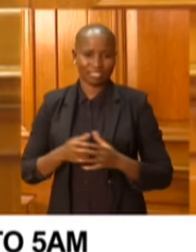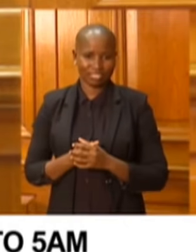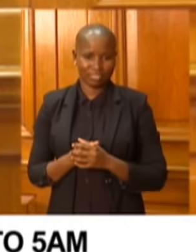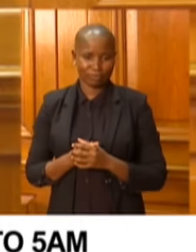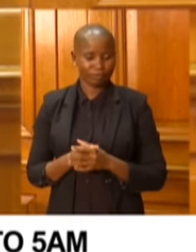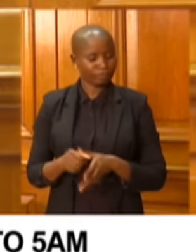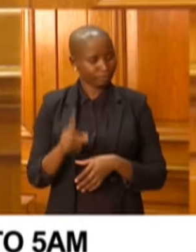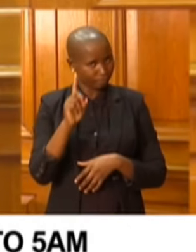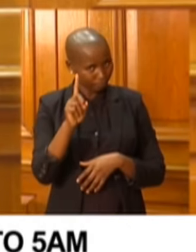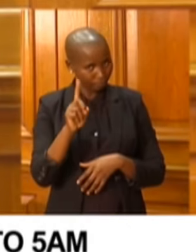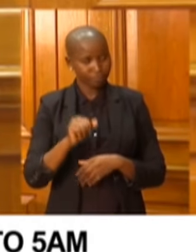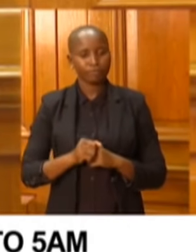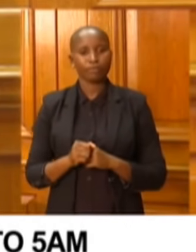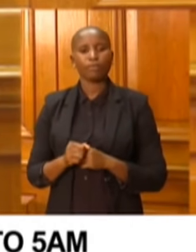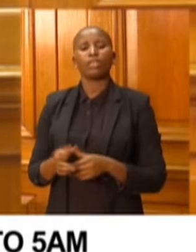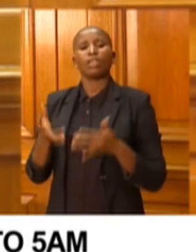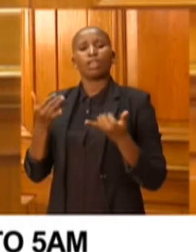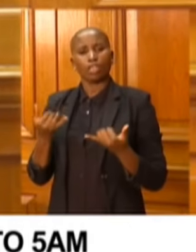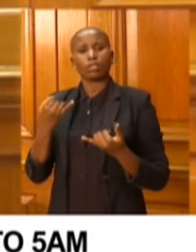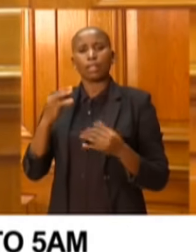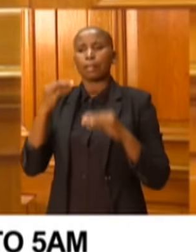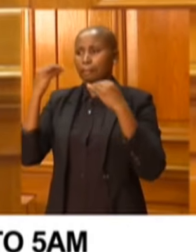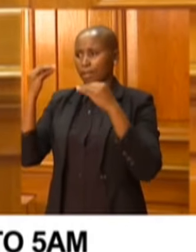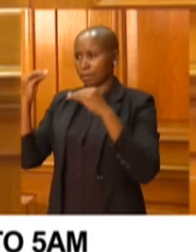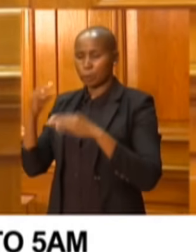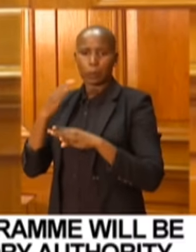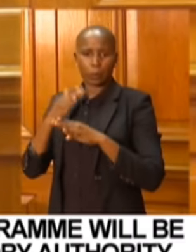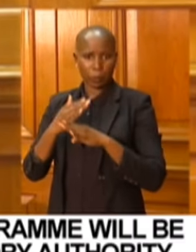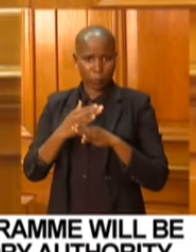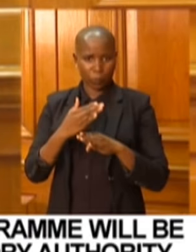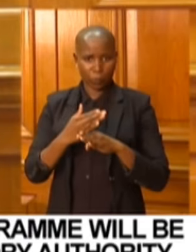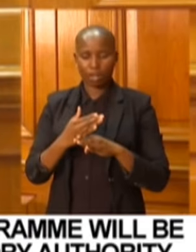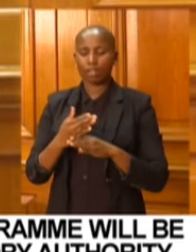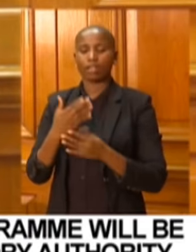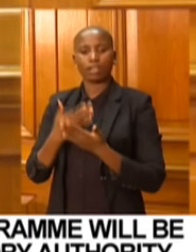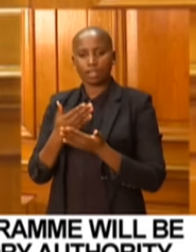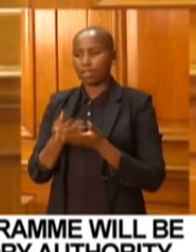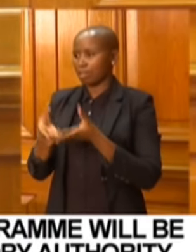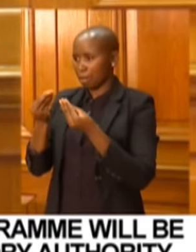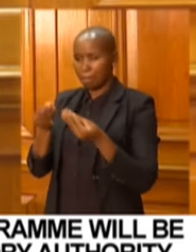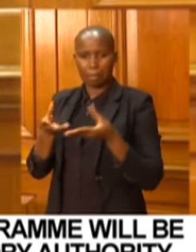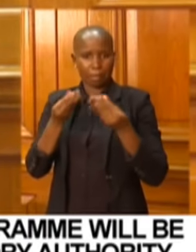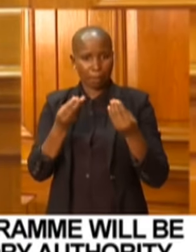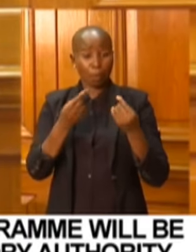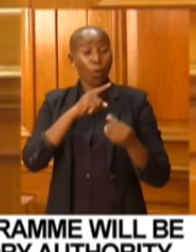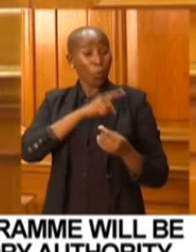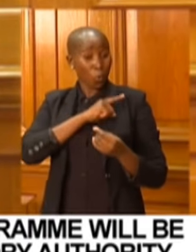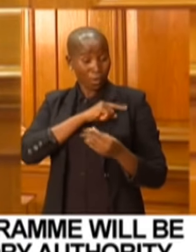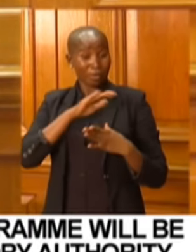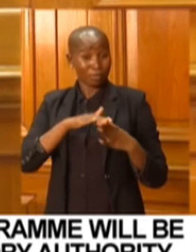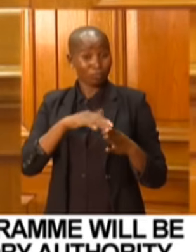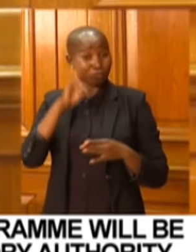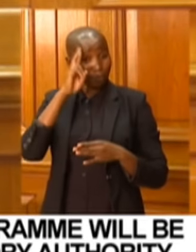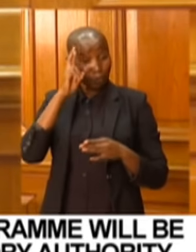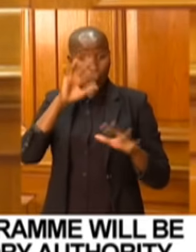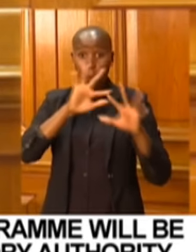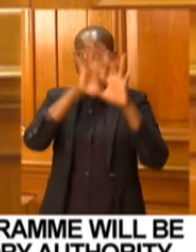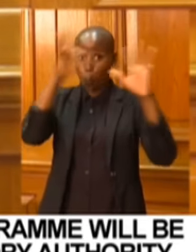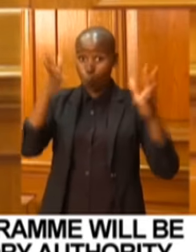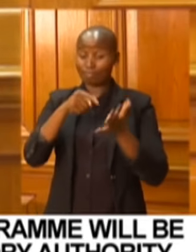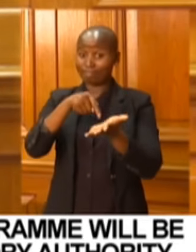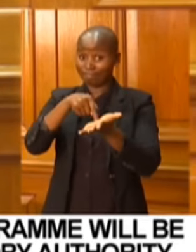to secure the supply of sufficient doses in the midst of huge global demand, we are